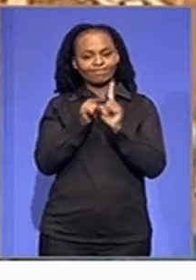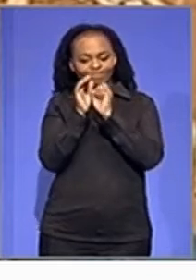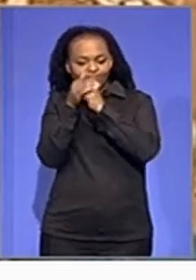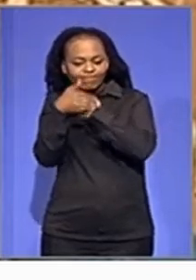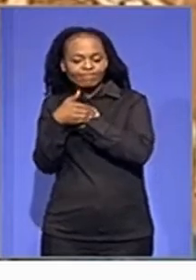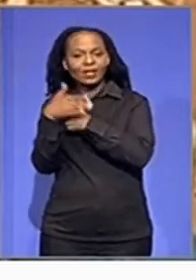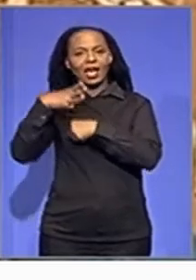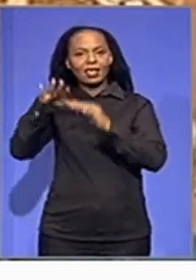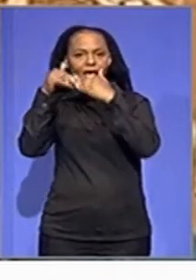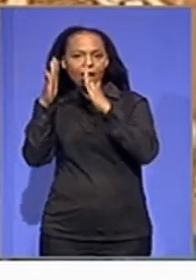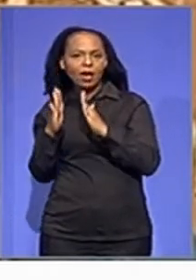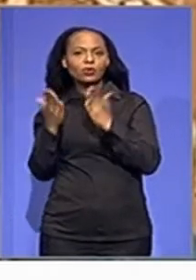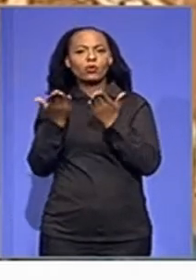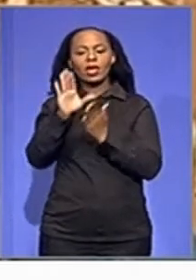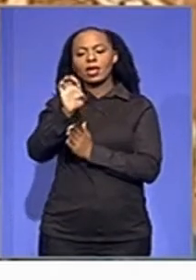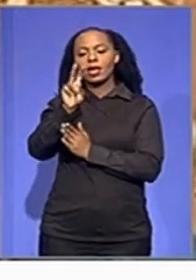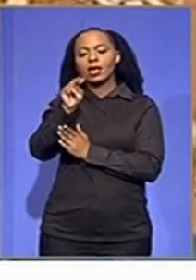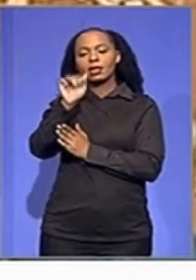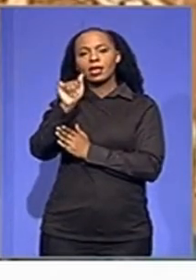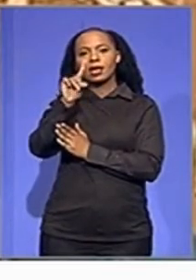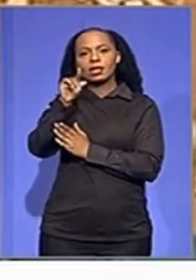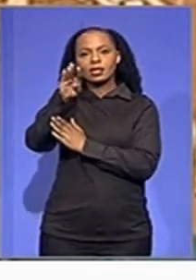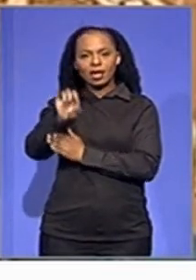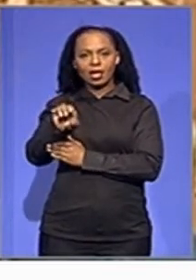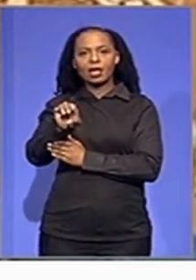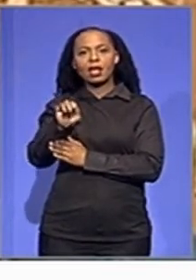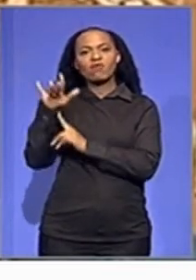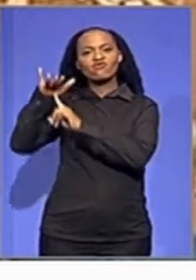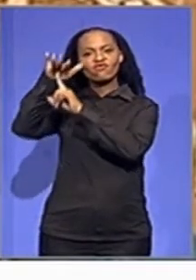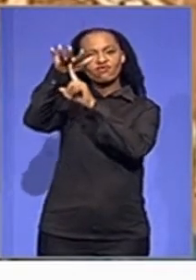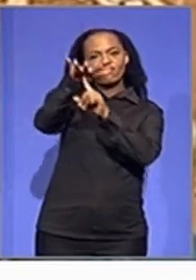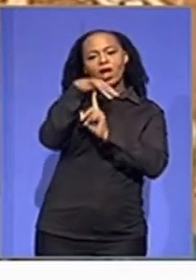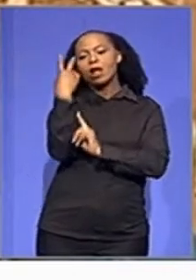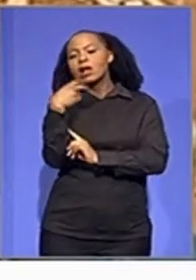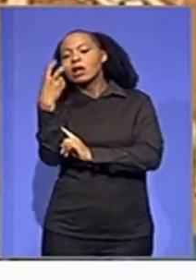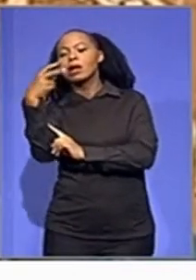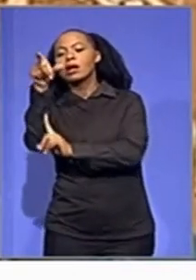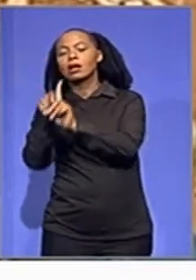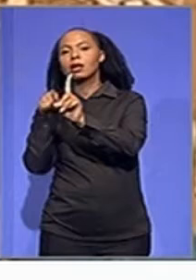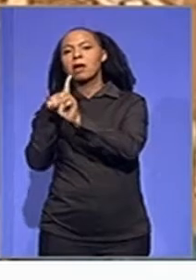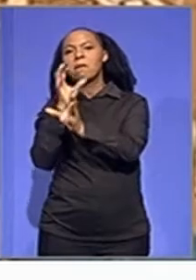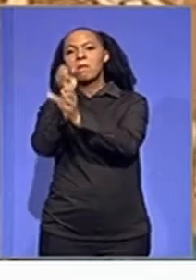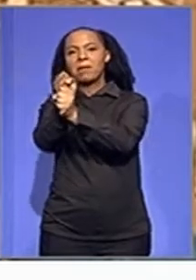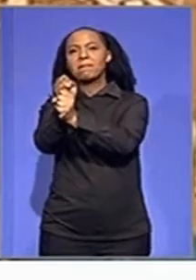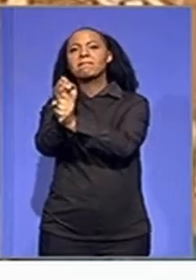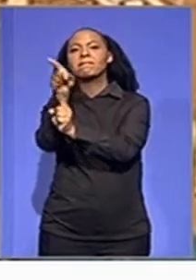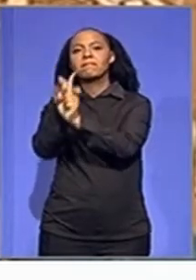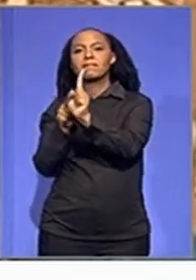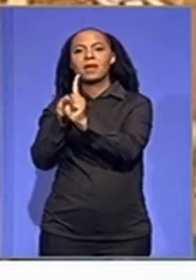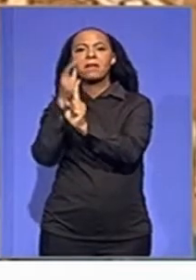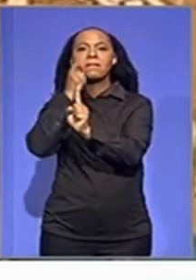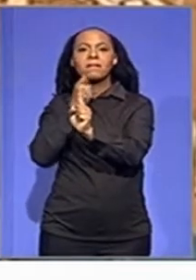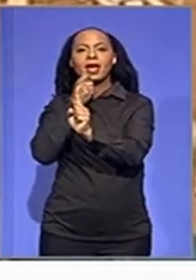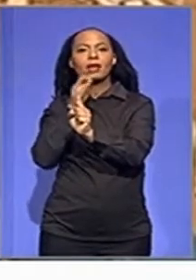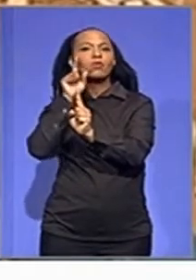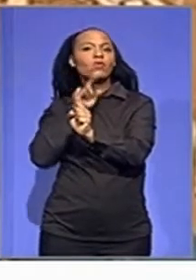ka Gauteng ba feleditswe ke lefapha la Flying Squad la Gauteng mme ke mo ba ileng ba fumana monna eno a dilemo tse